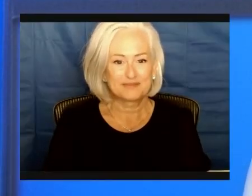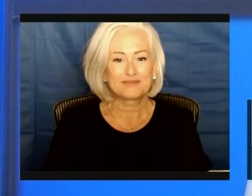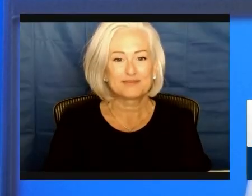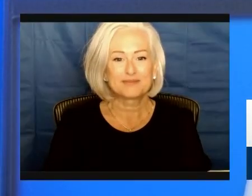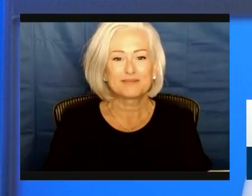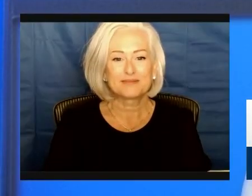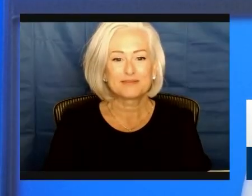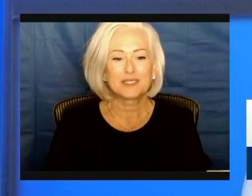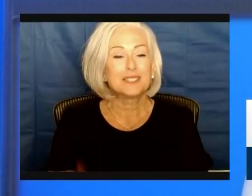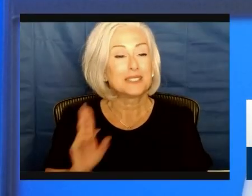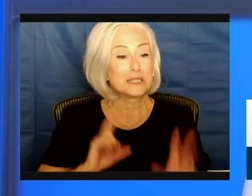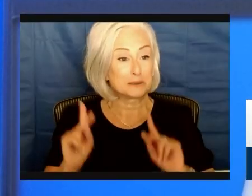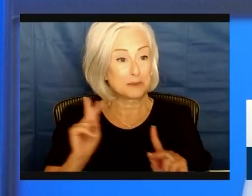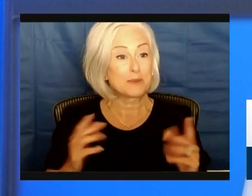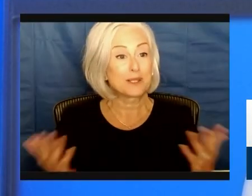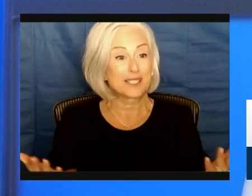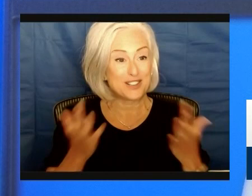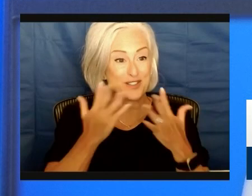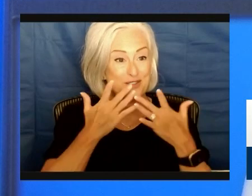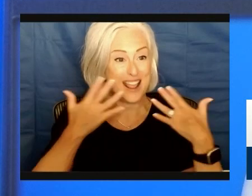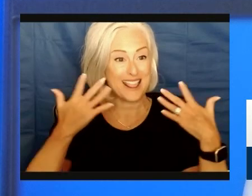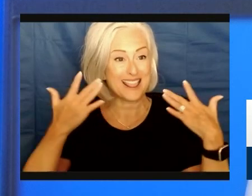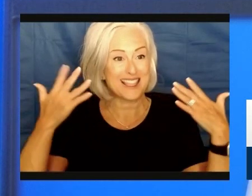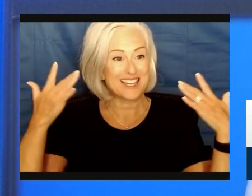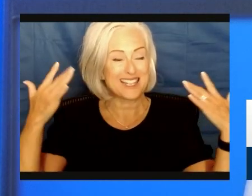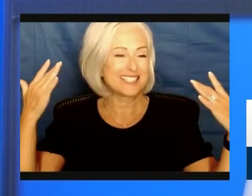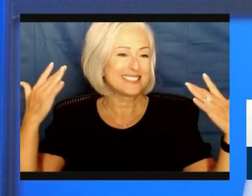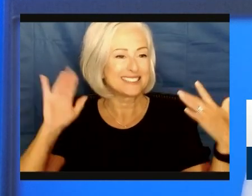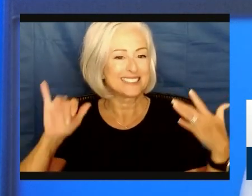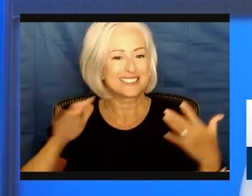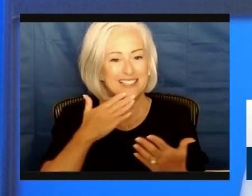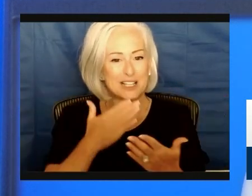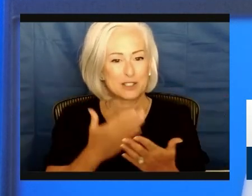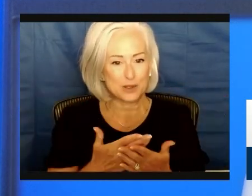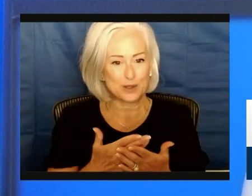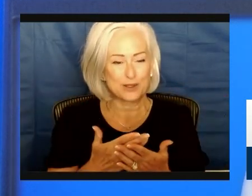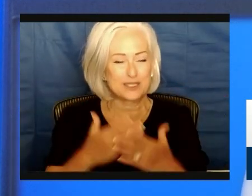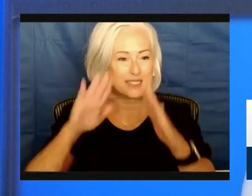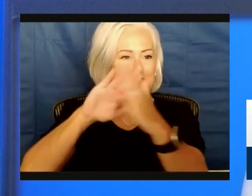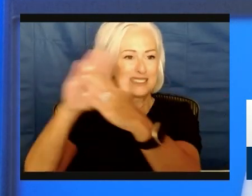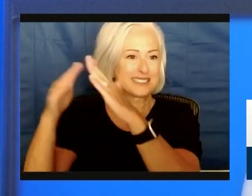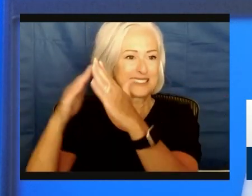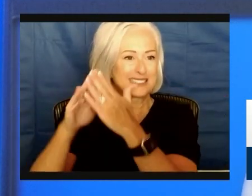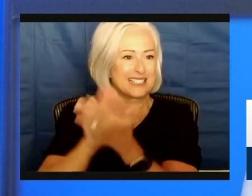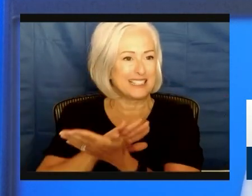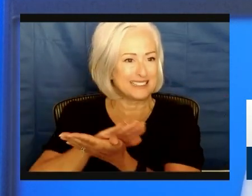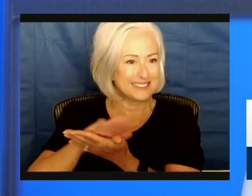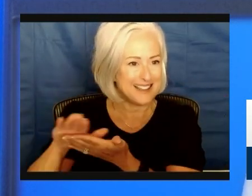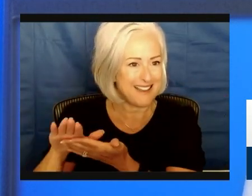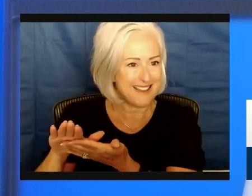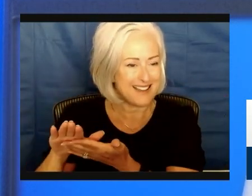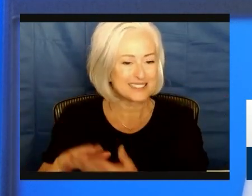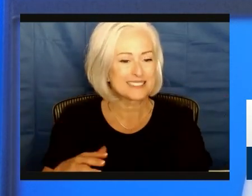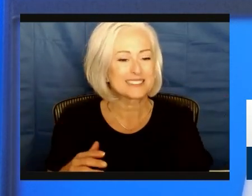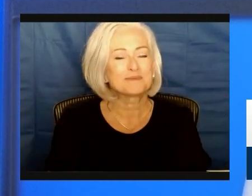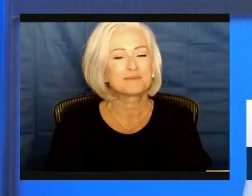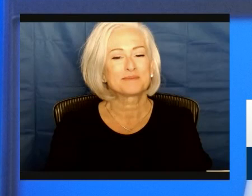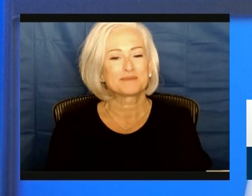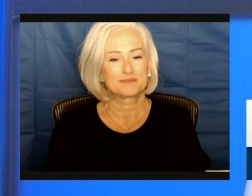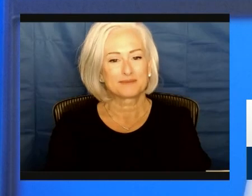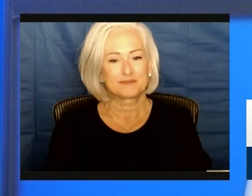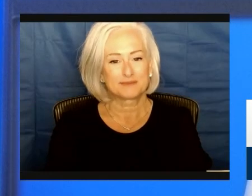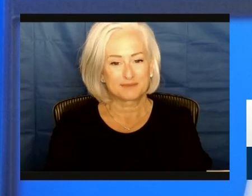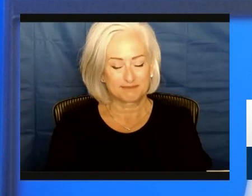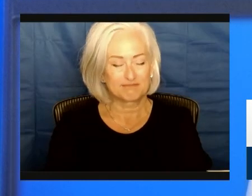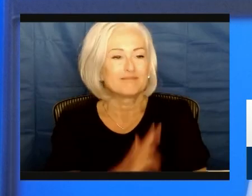friendly. That is a good thing, and the city is a beautiful city. And the hospital,